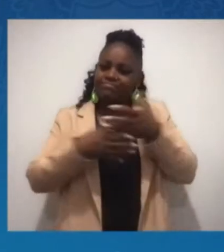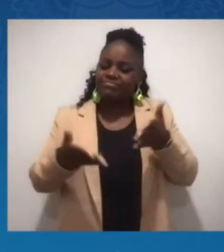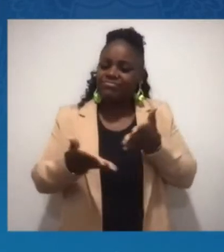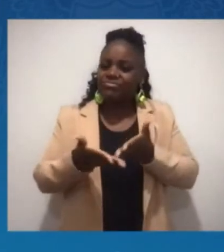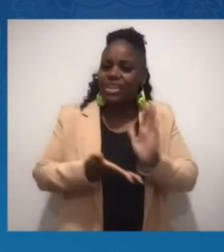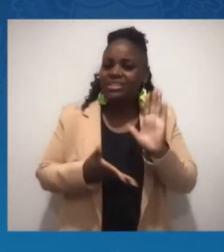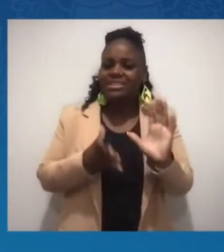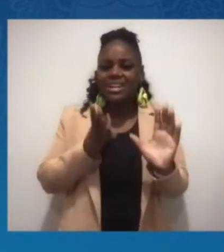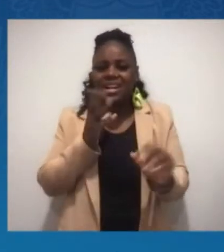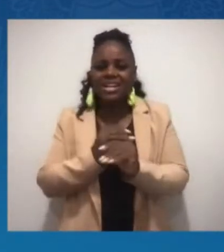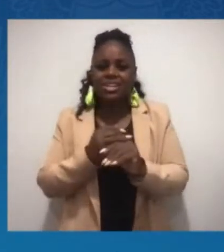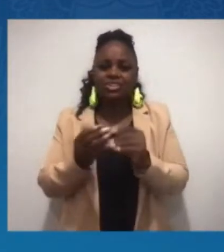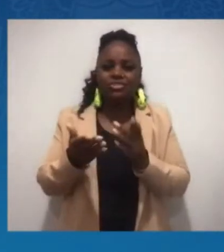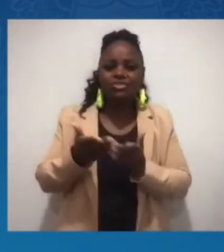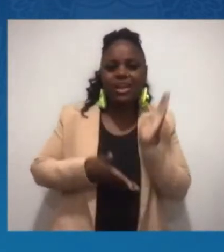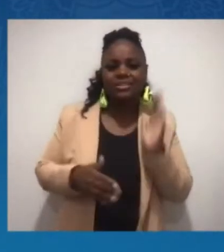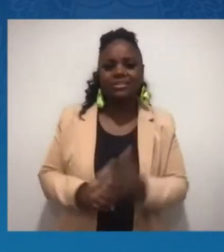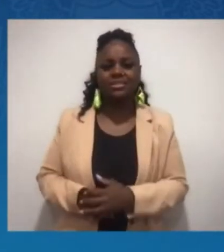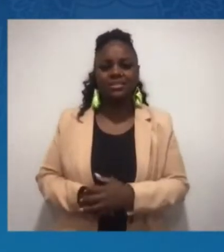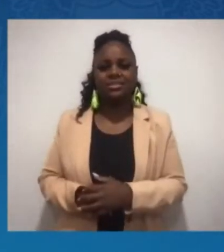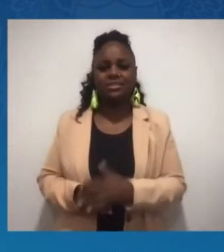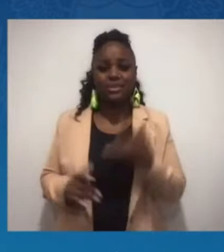not restriction of rights.